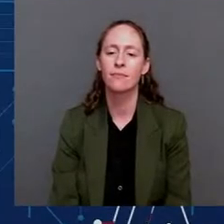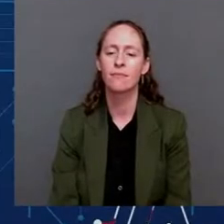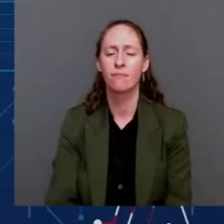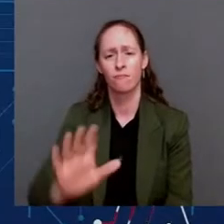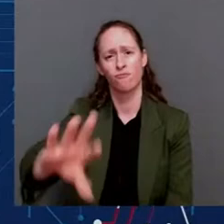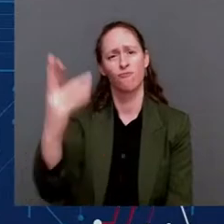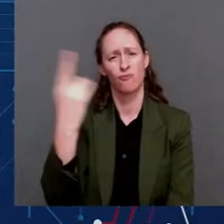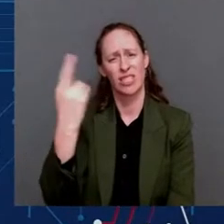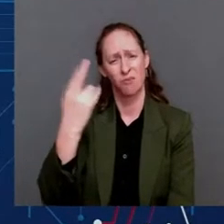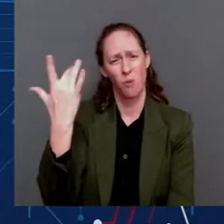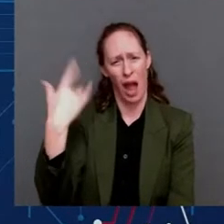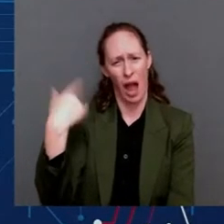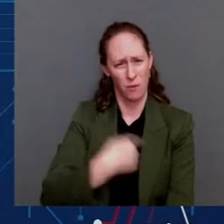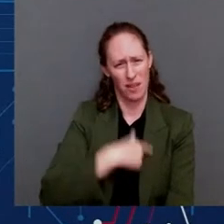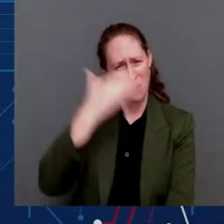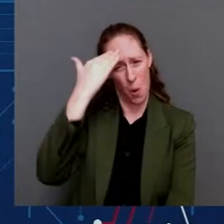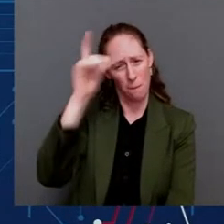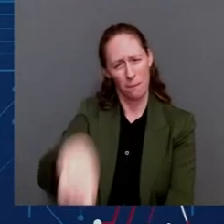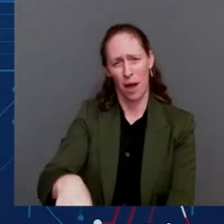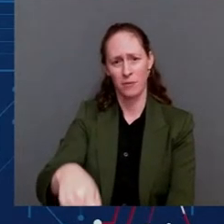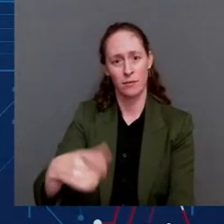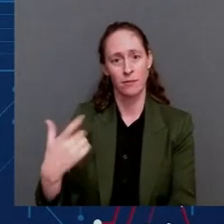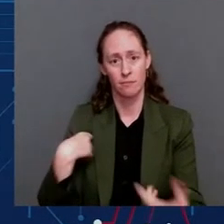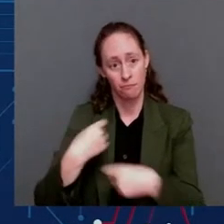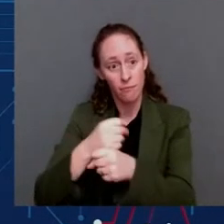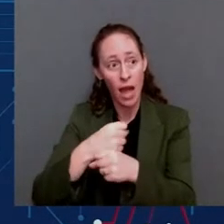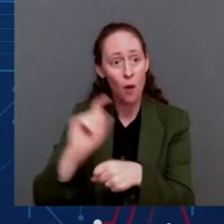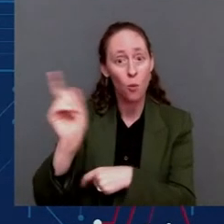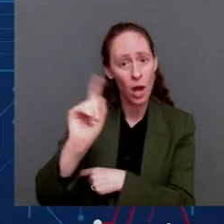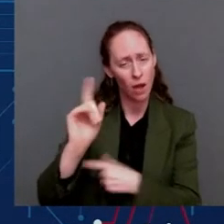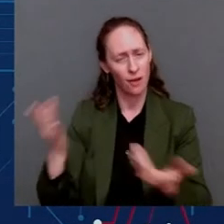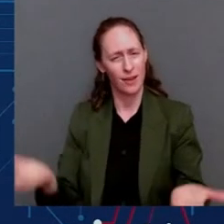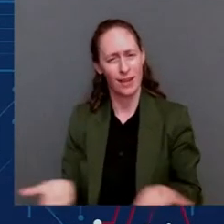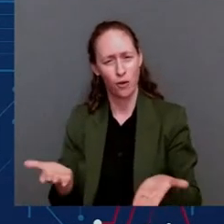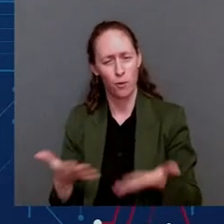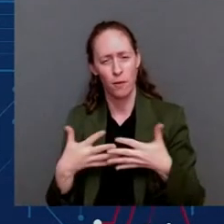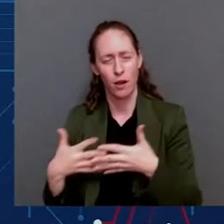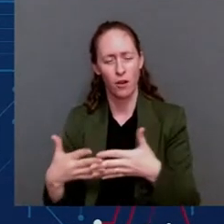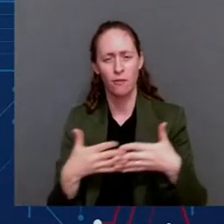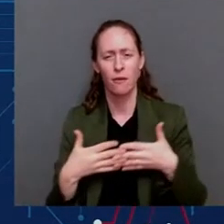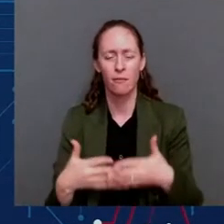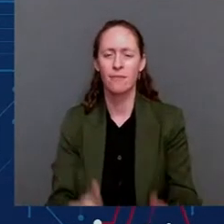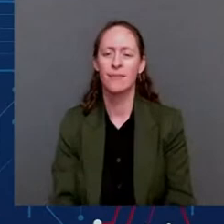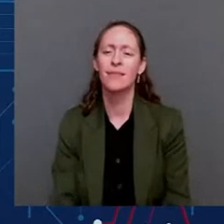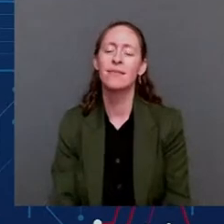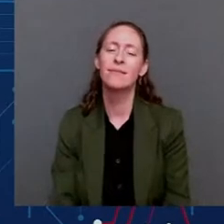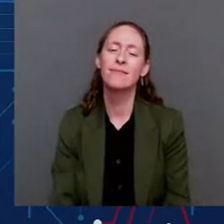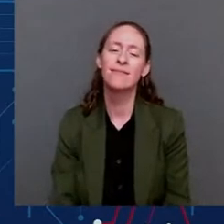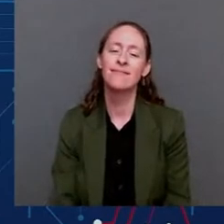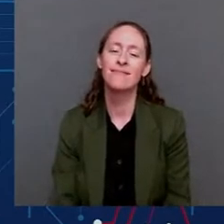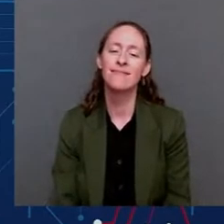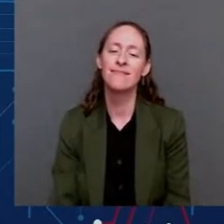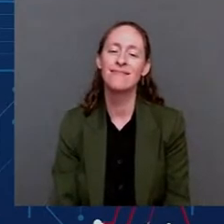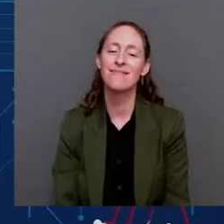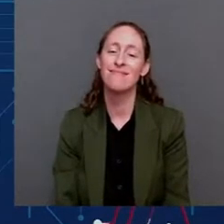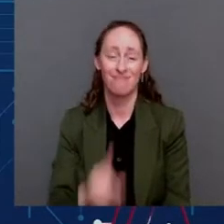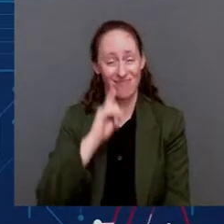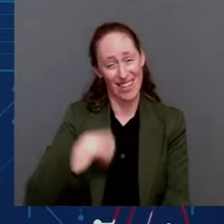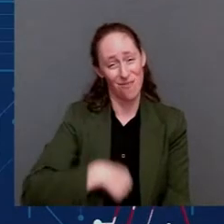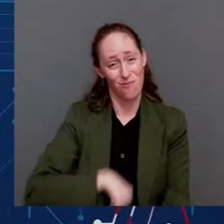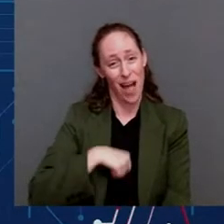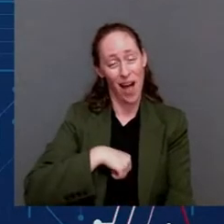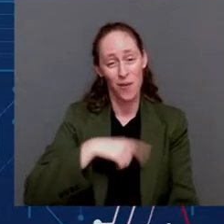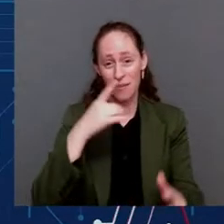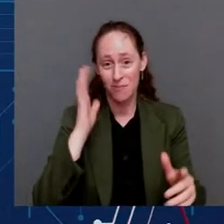have on Michigan, and I am incredibly proud to see it passed. In a few minutes, I will be signing an executive directive to ensure that Michigan is